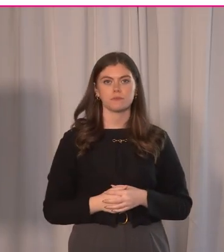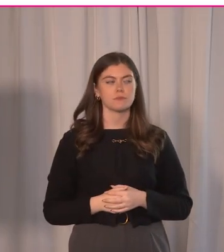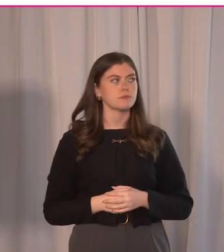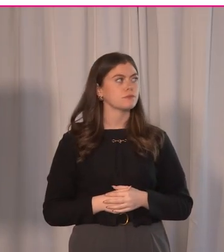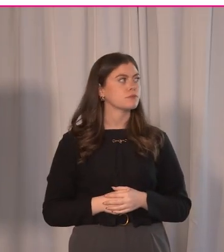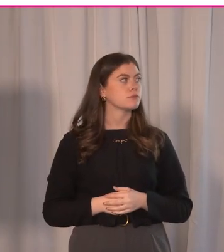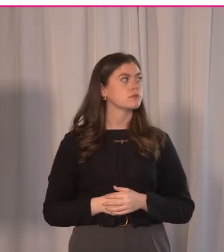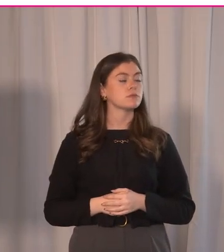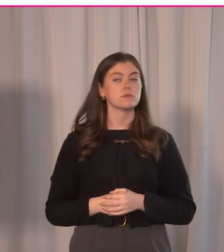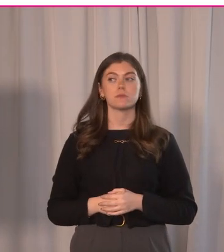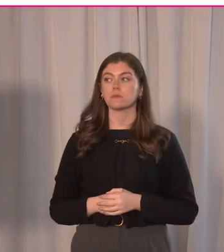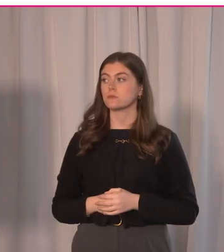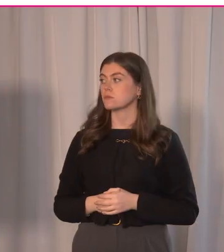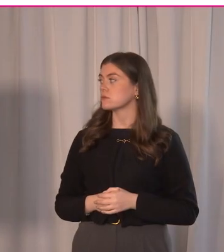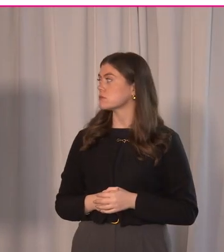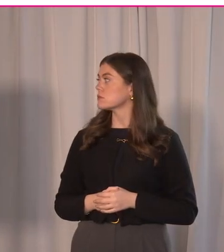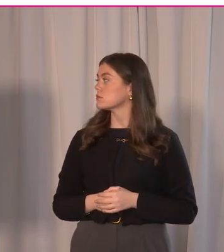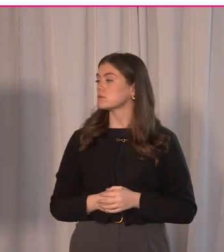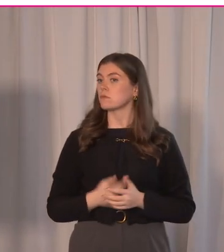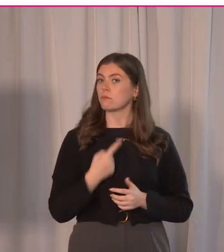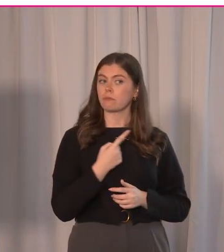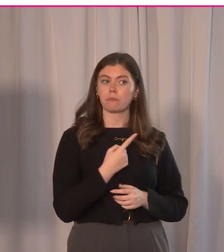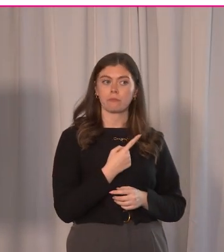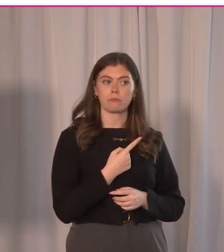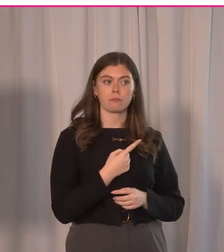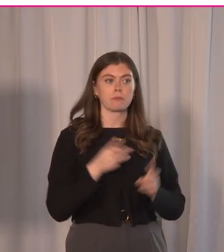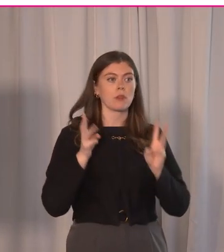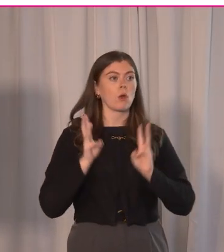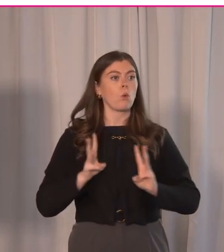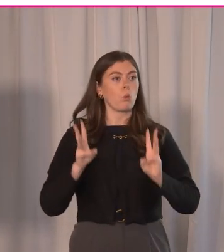And even when this woman got into maternity service,